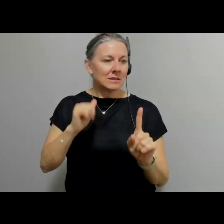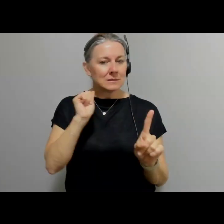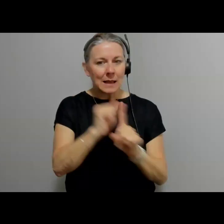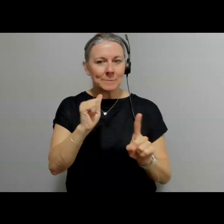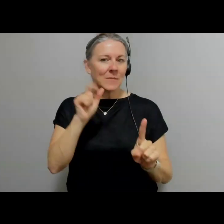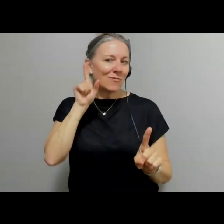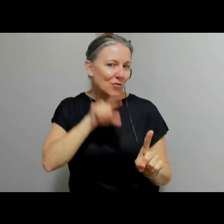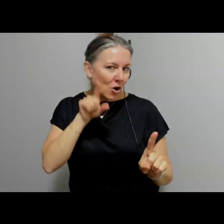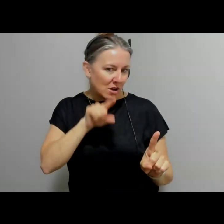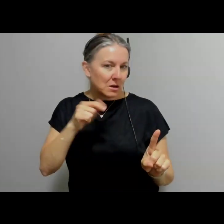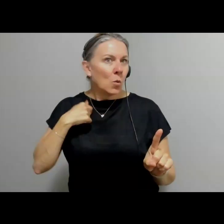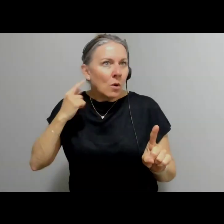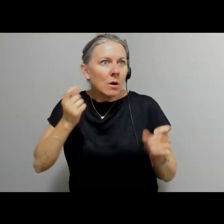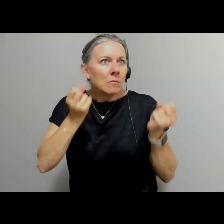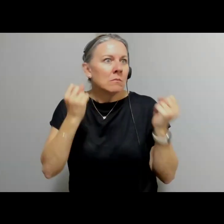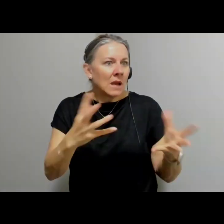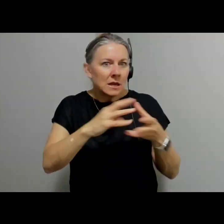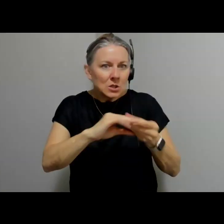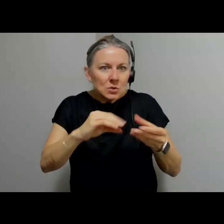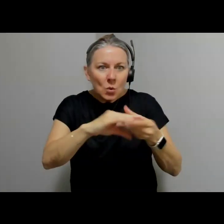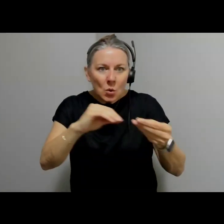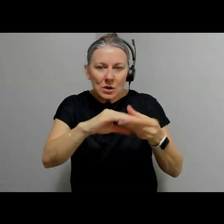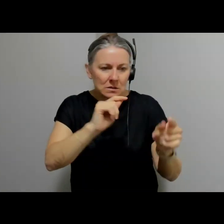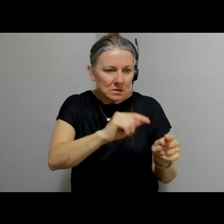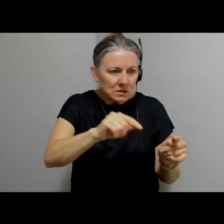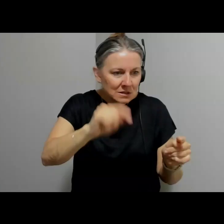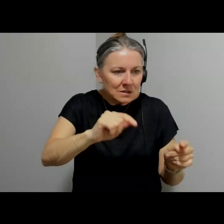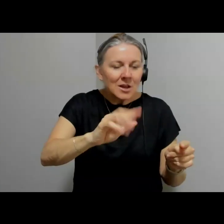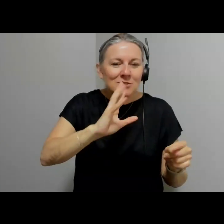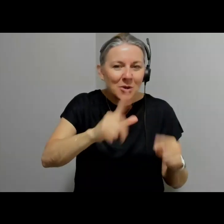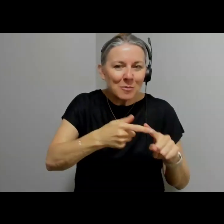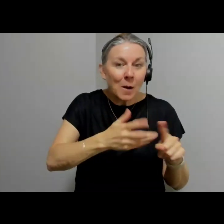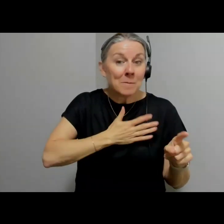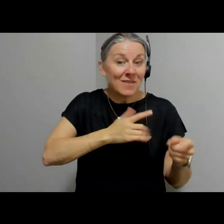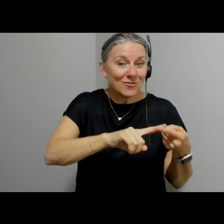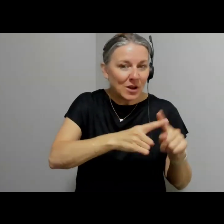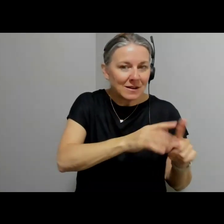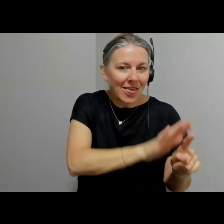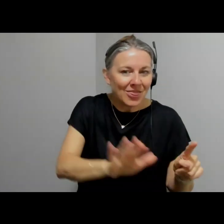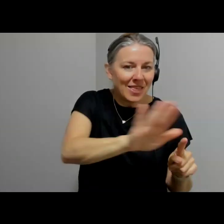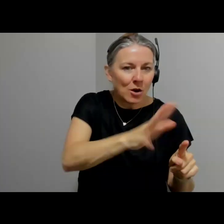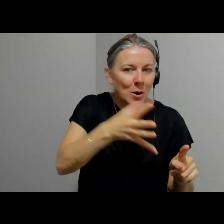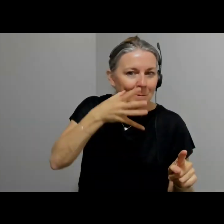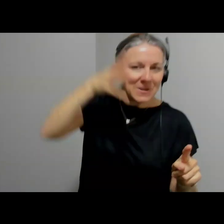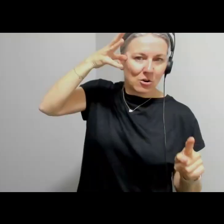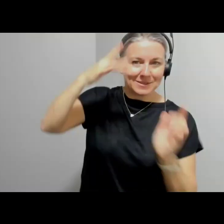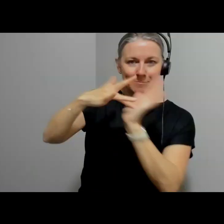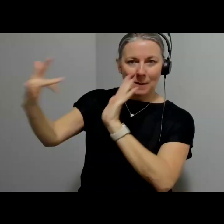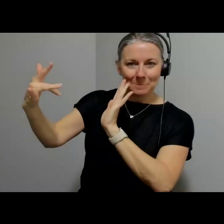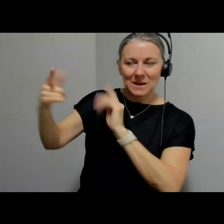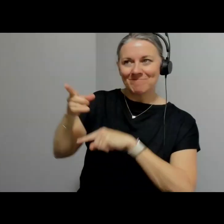circles over the years of my friends' parents, in particular, being taken advantage of. So we worked